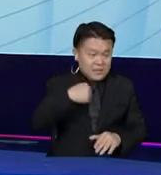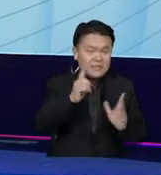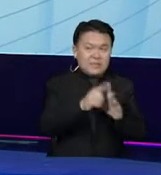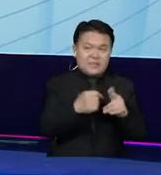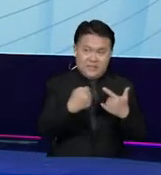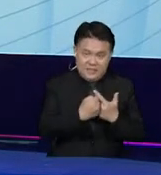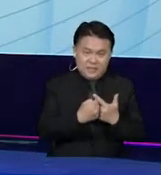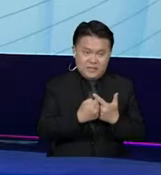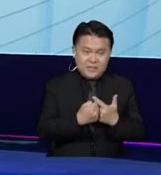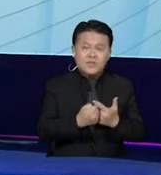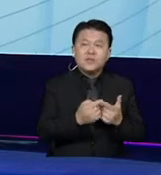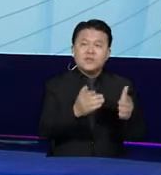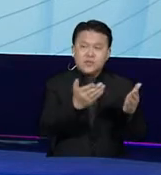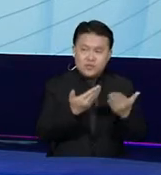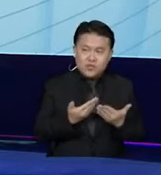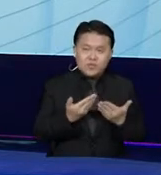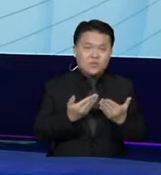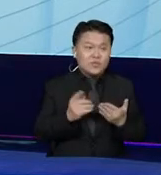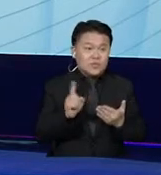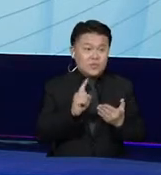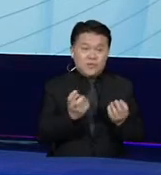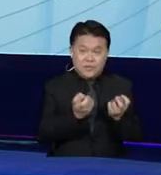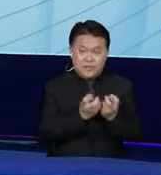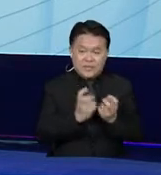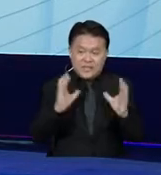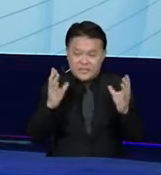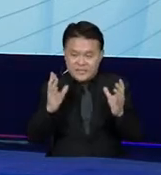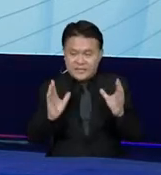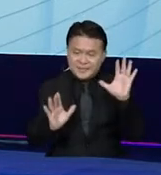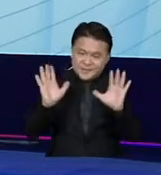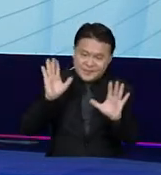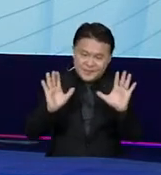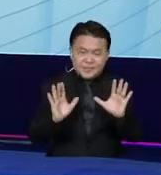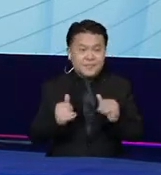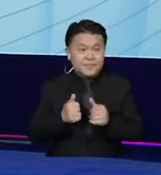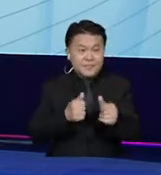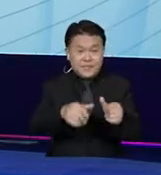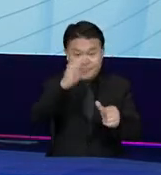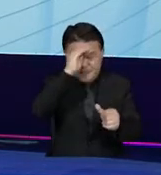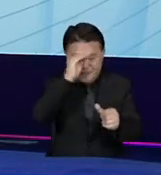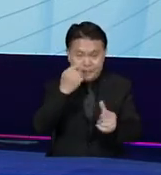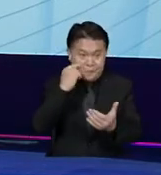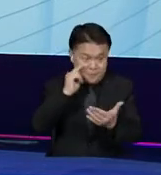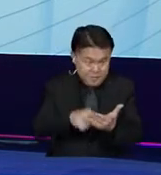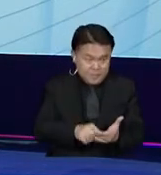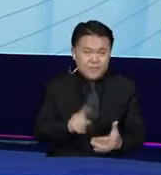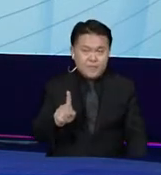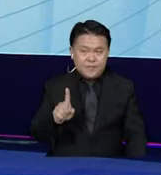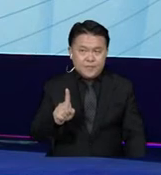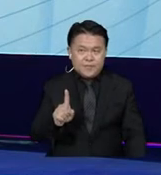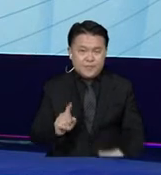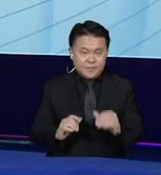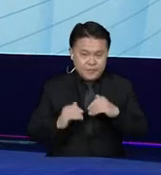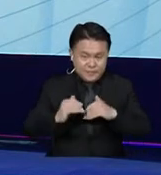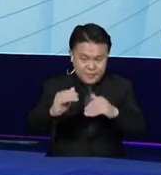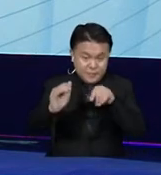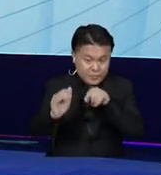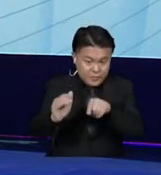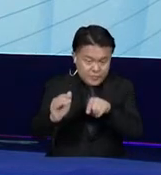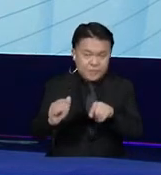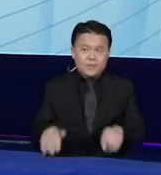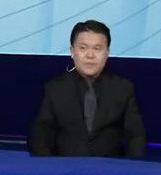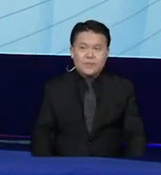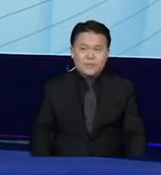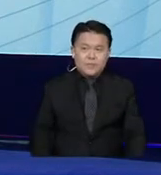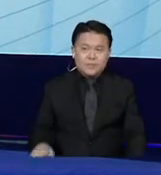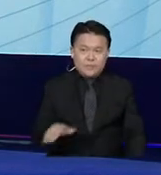that first begins to express itself as young infants begin following gestures, is the one that shuts down as